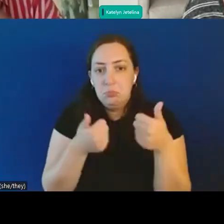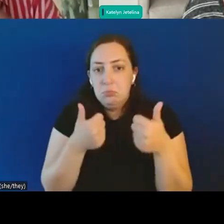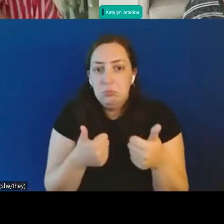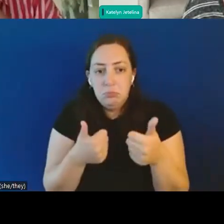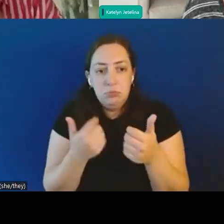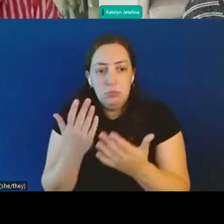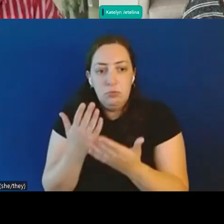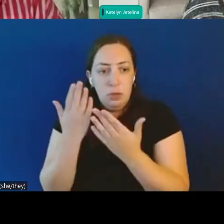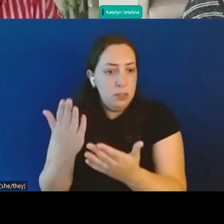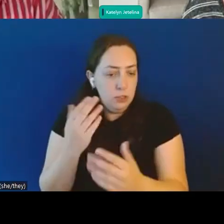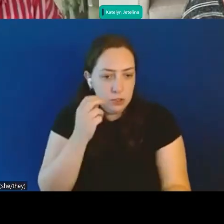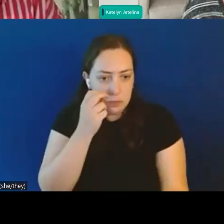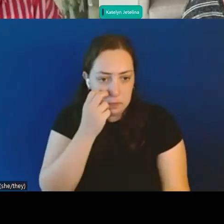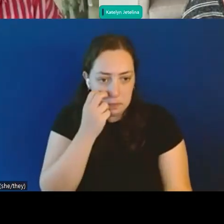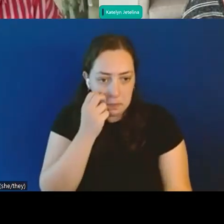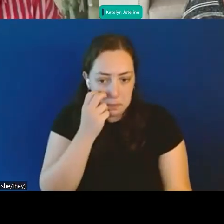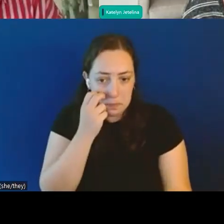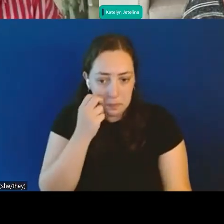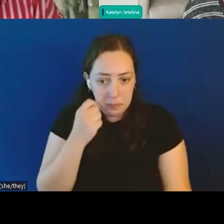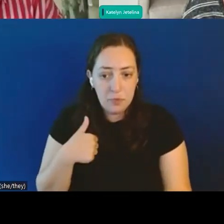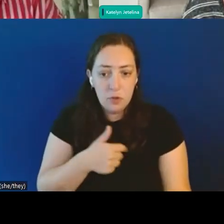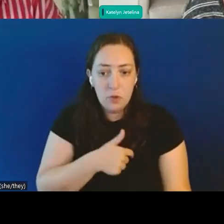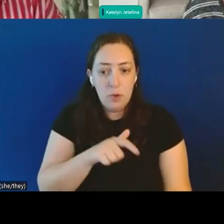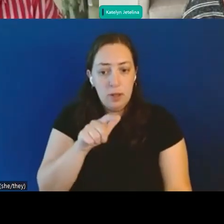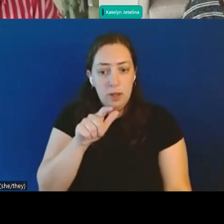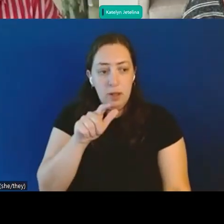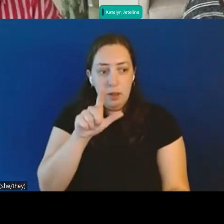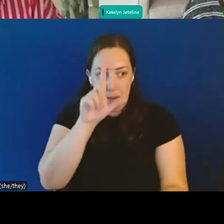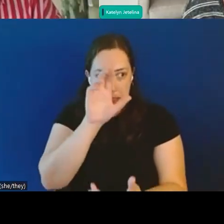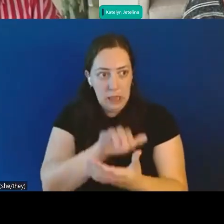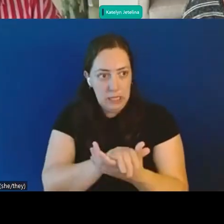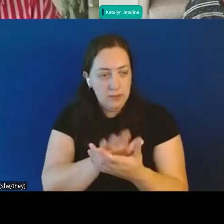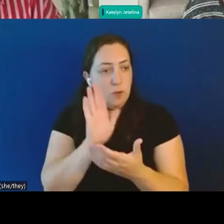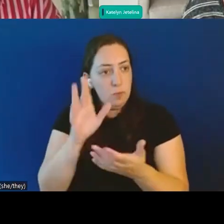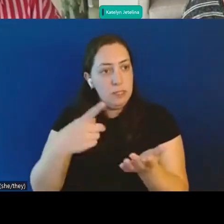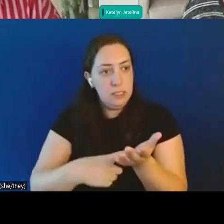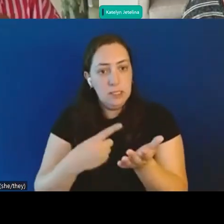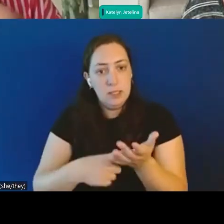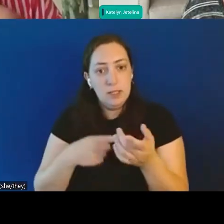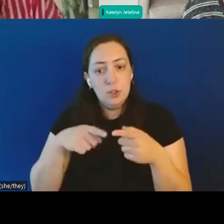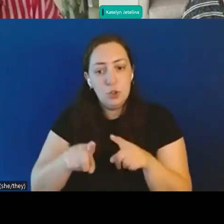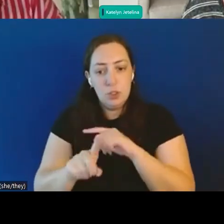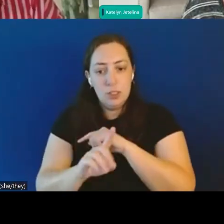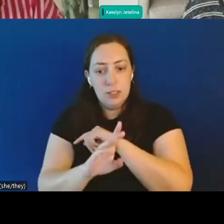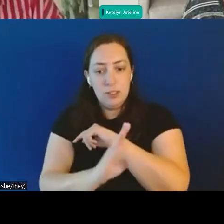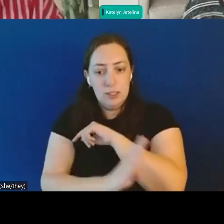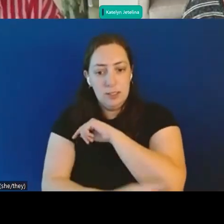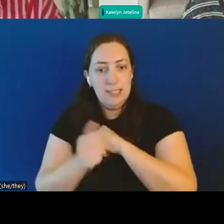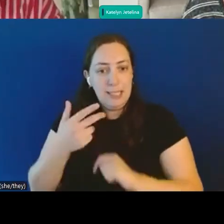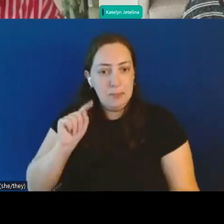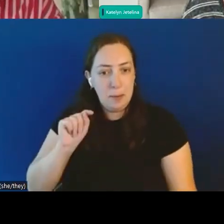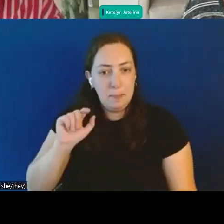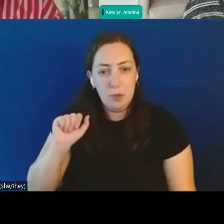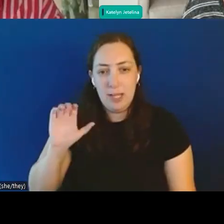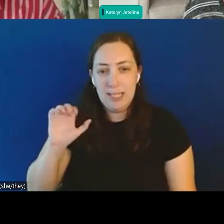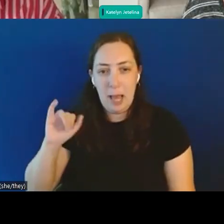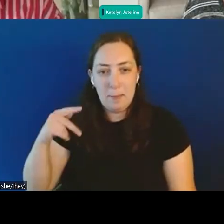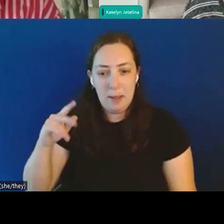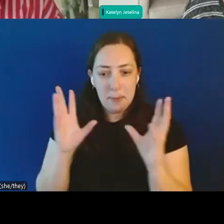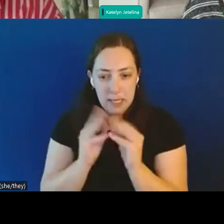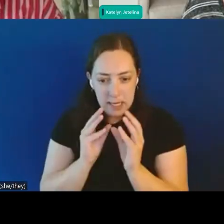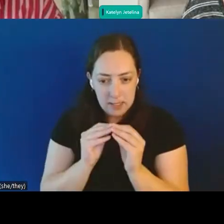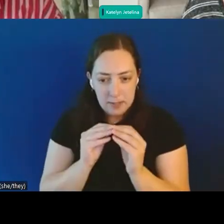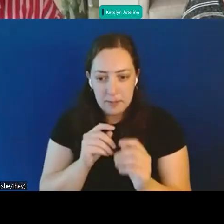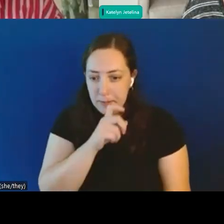was discussed earlier. We believe they will be discussed at the September ACIP meeting, and so there may